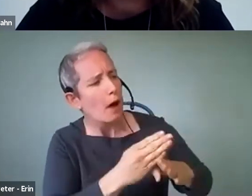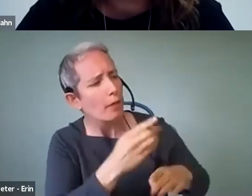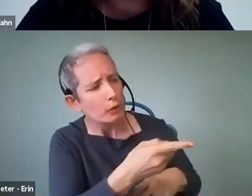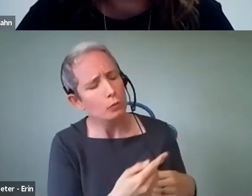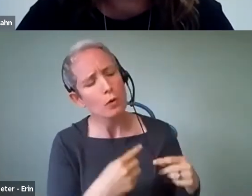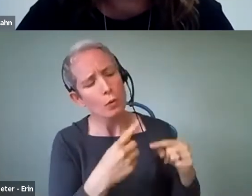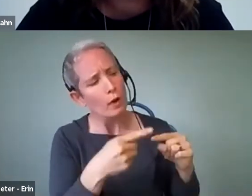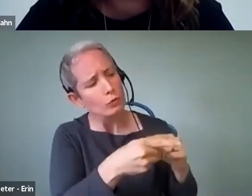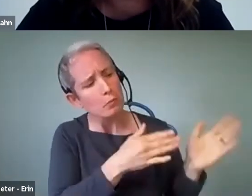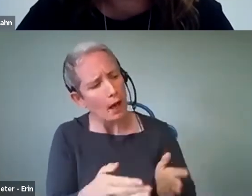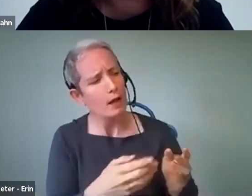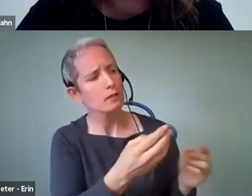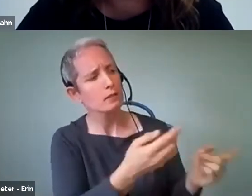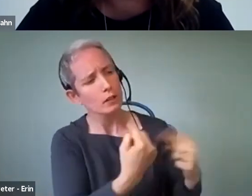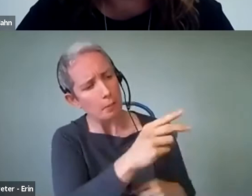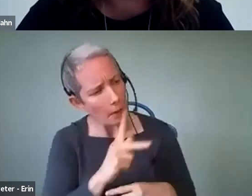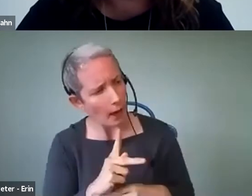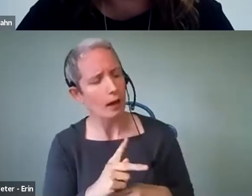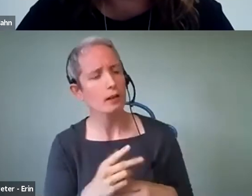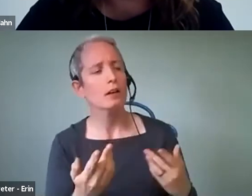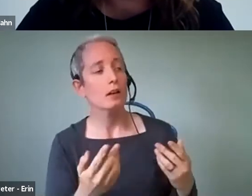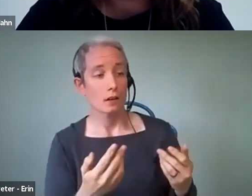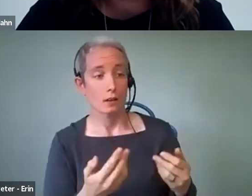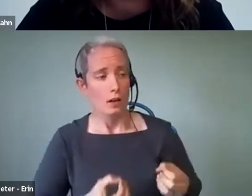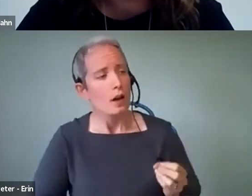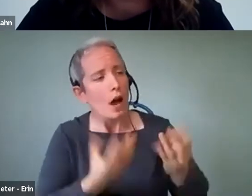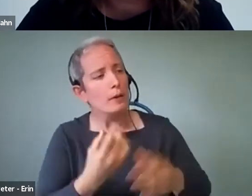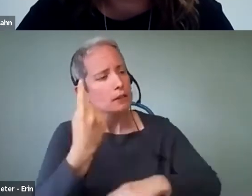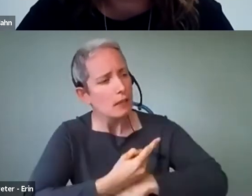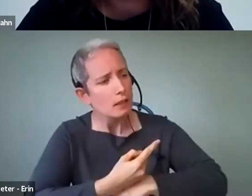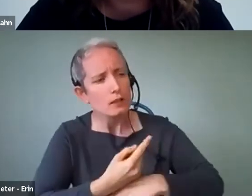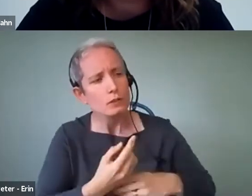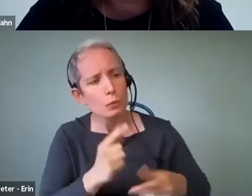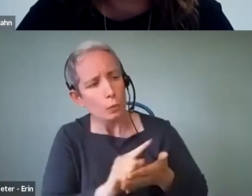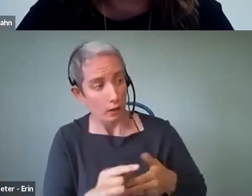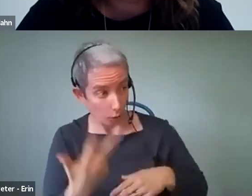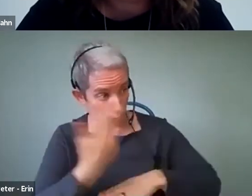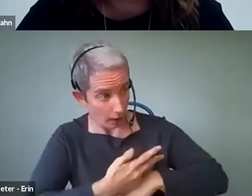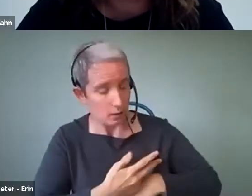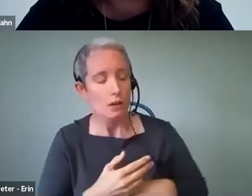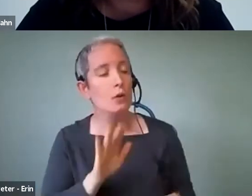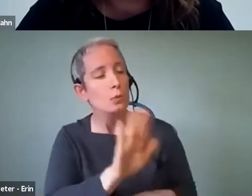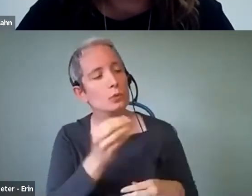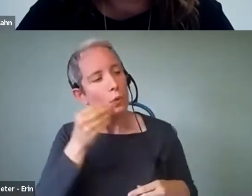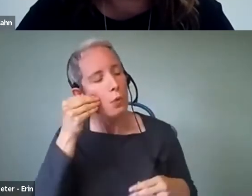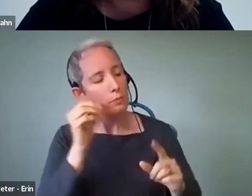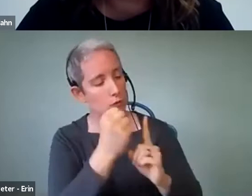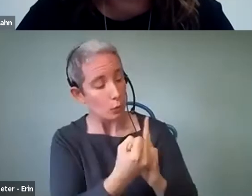comfortable? Can you come back 3 days a week? What is your home situation? Oh, you're living with an elderly